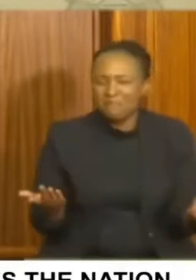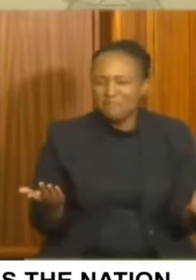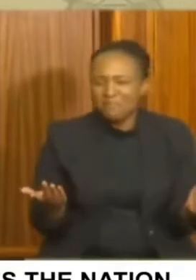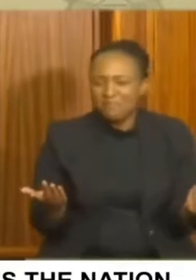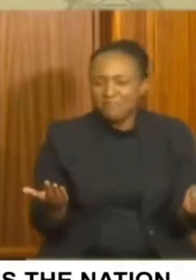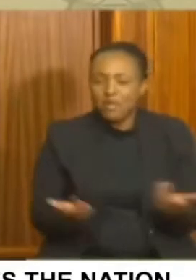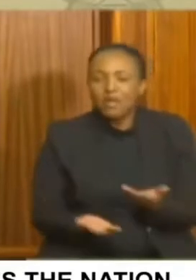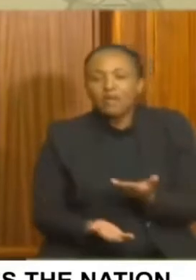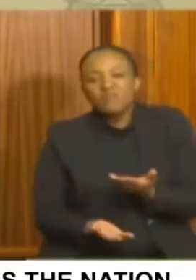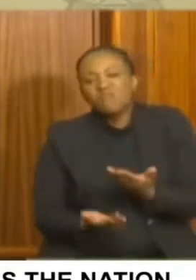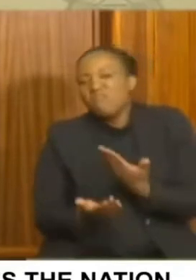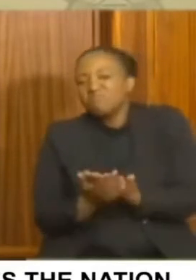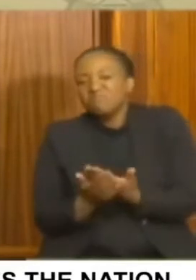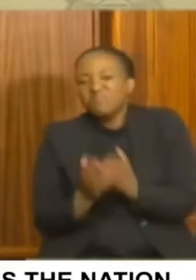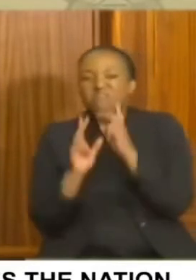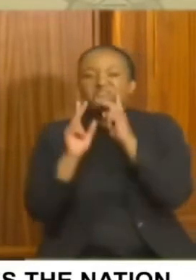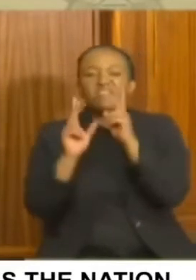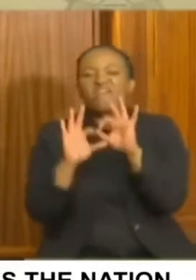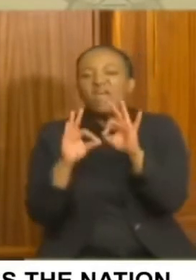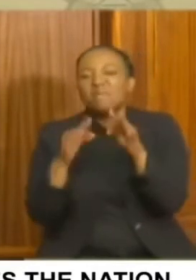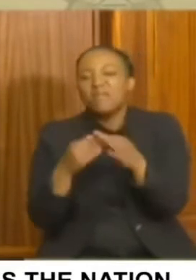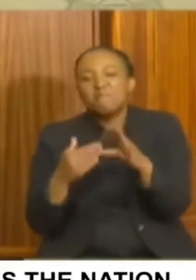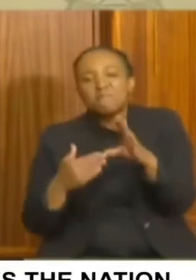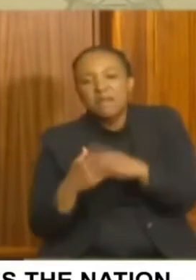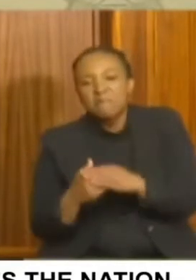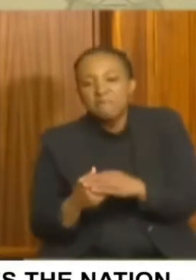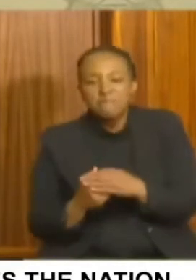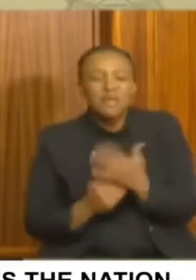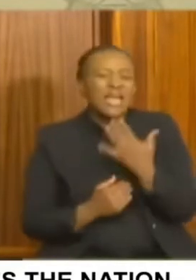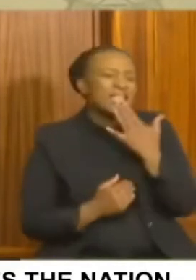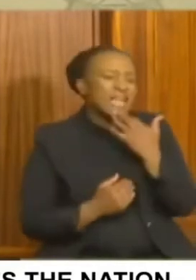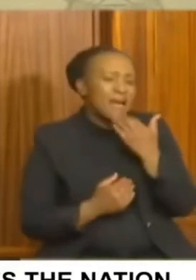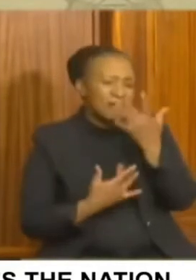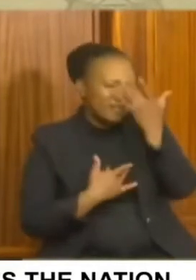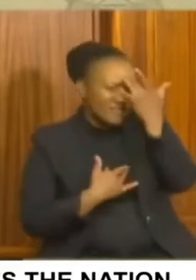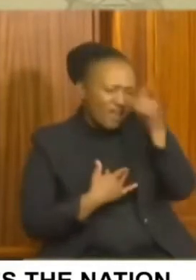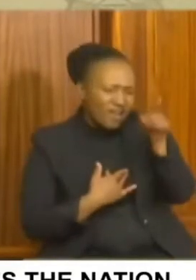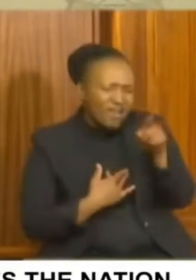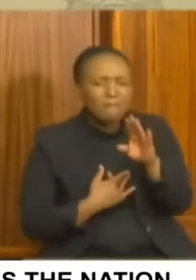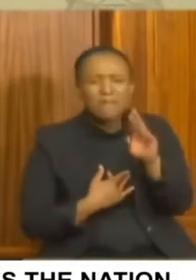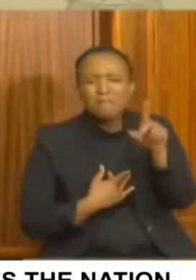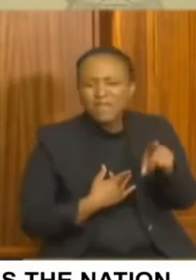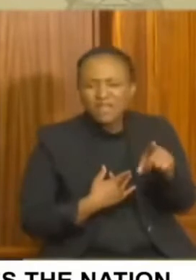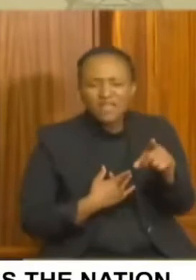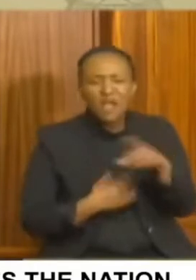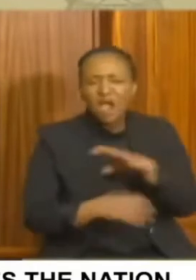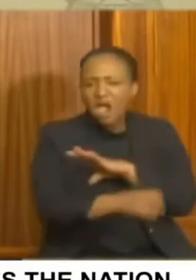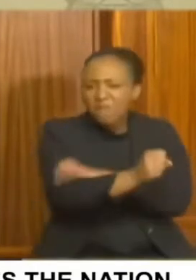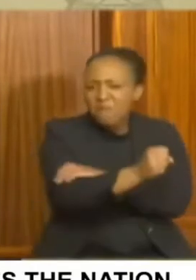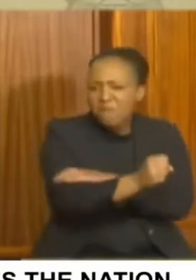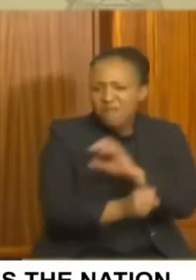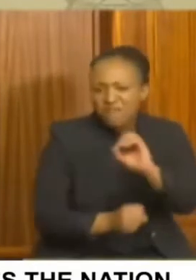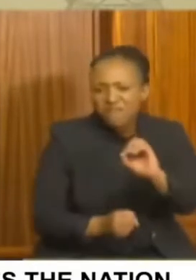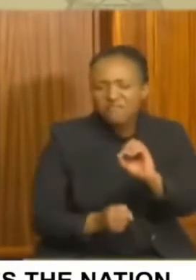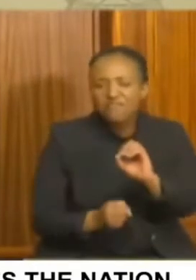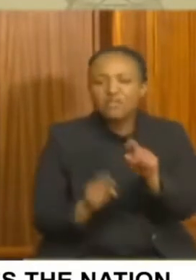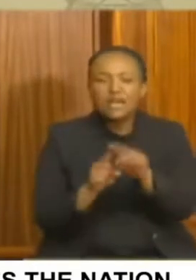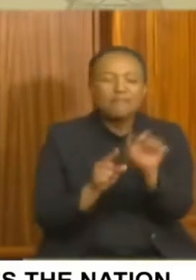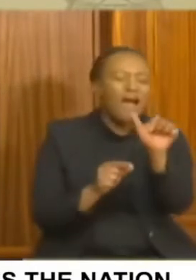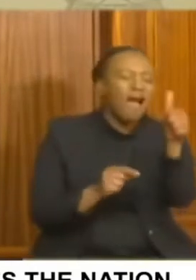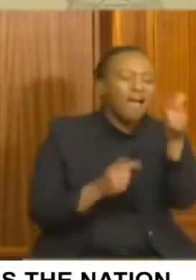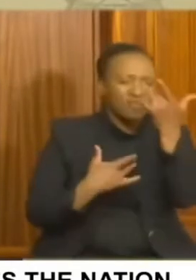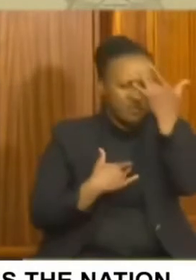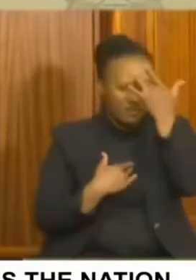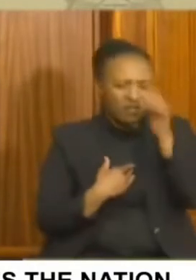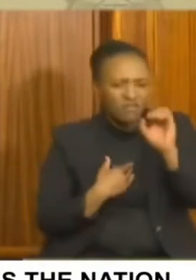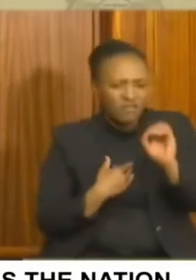You could visit your relative who has diabetes, hypertension, or another underlying